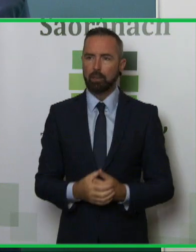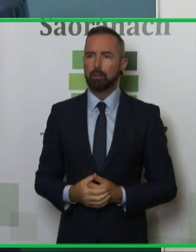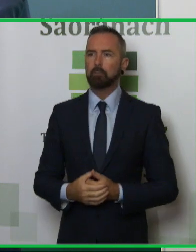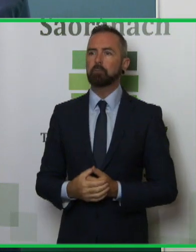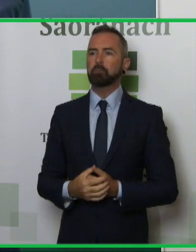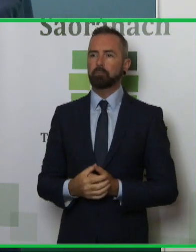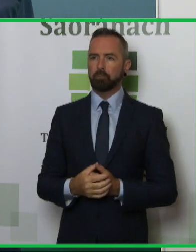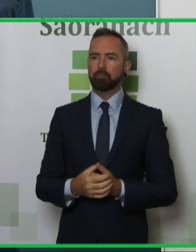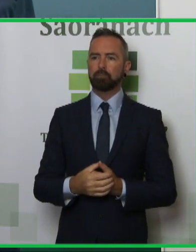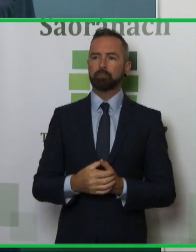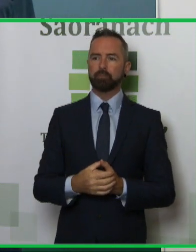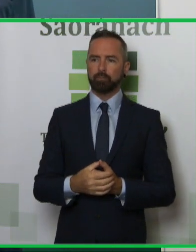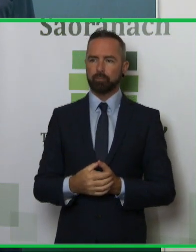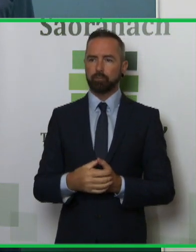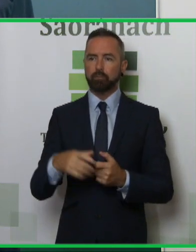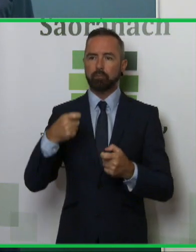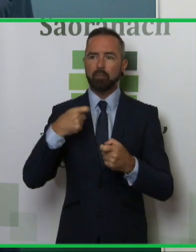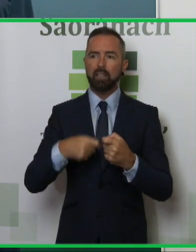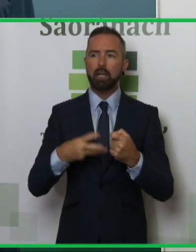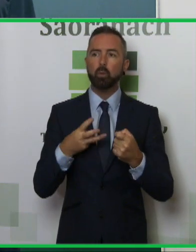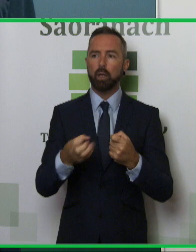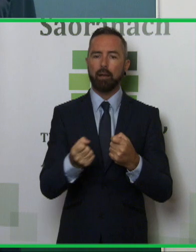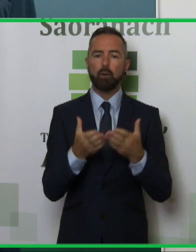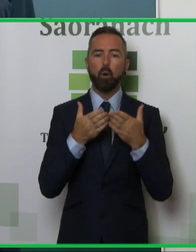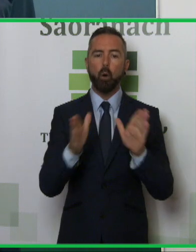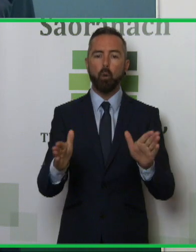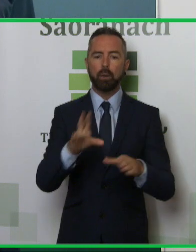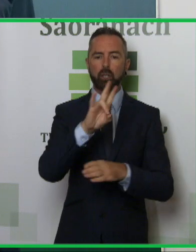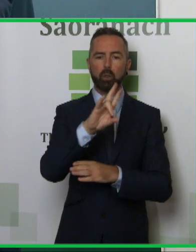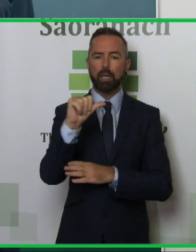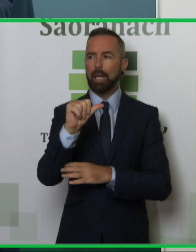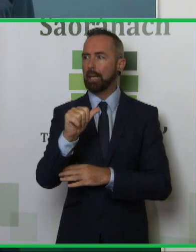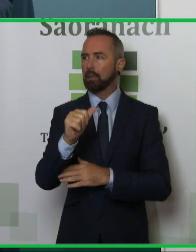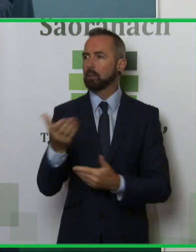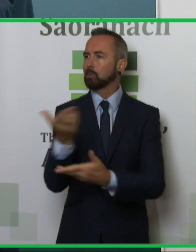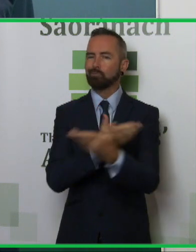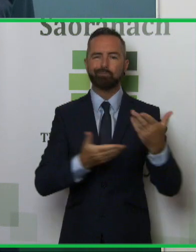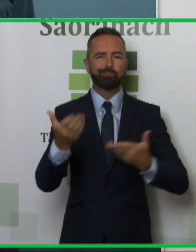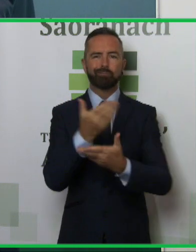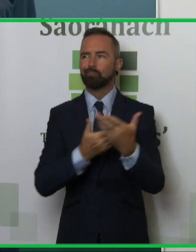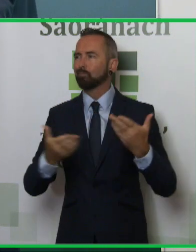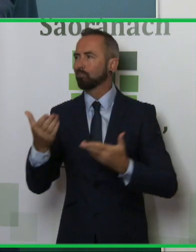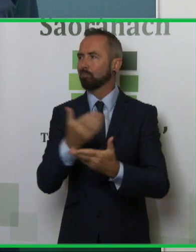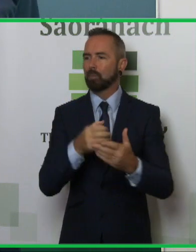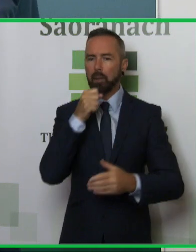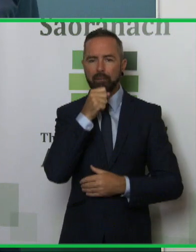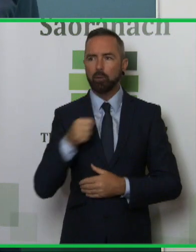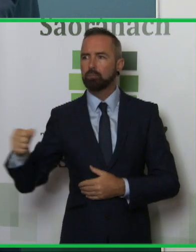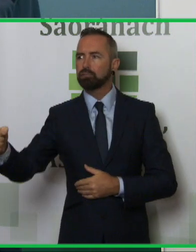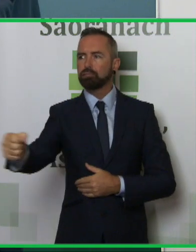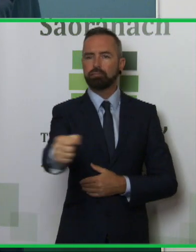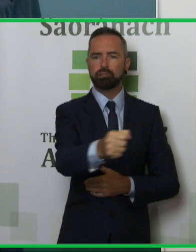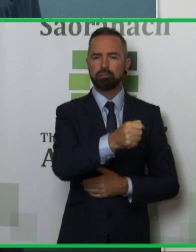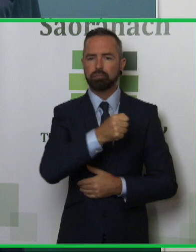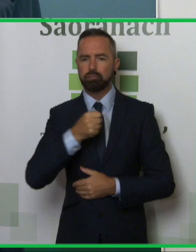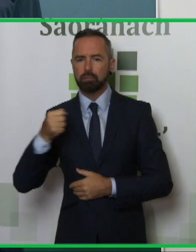get into an open session of Q&A where we'll have roving mics, and each table can put forward questions or proposals